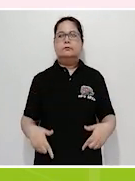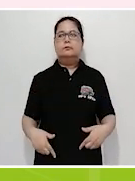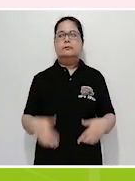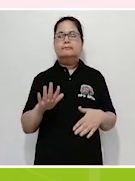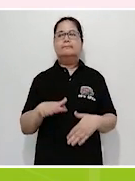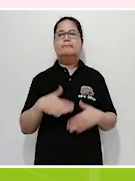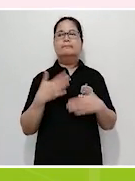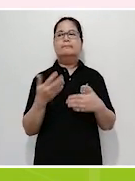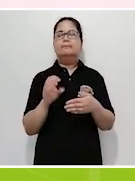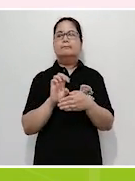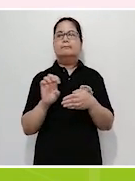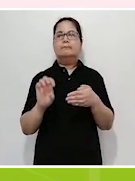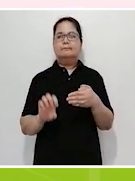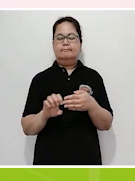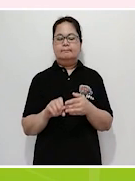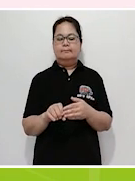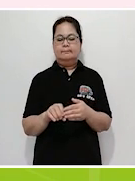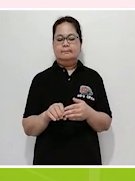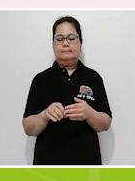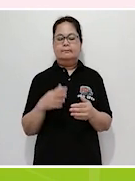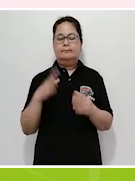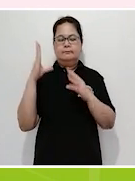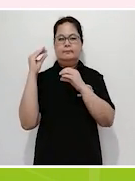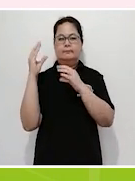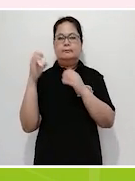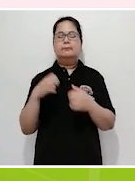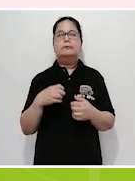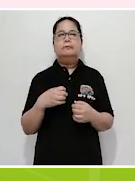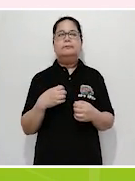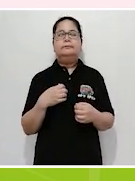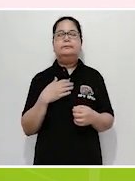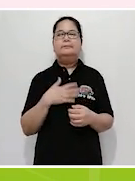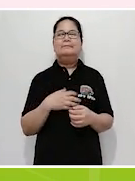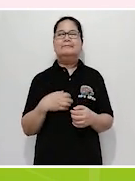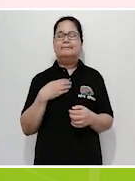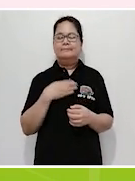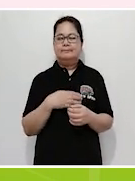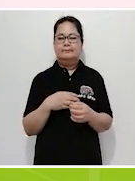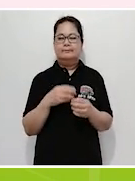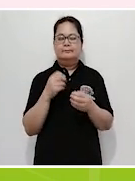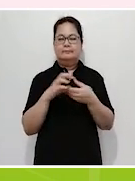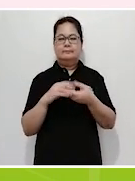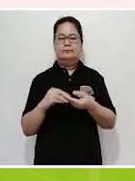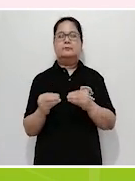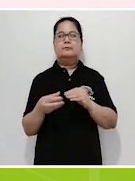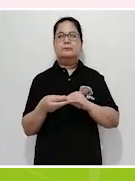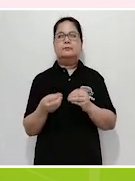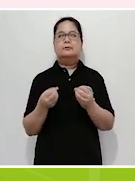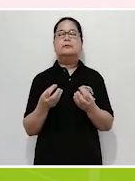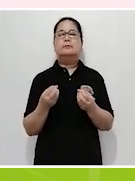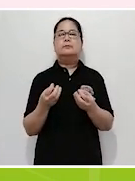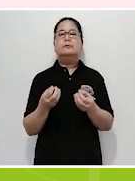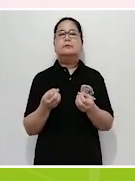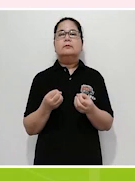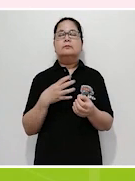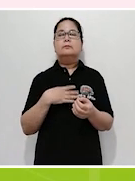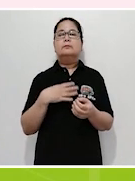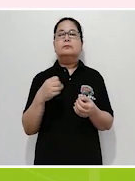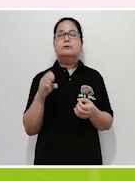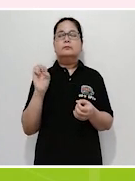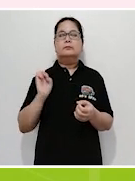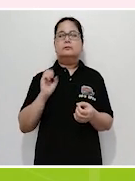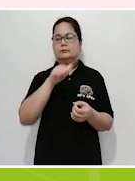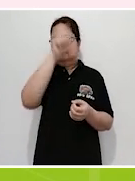happily ever after. I hope you enjoyed the story of Momotaro.